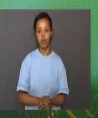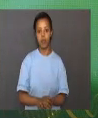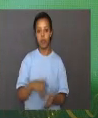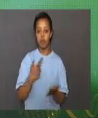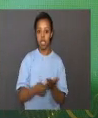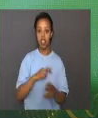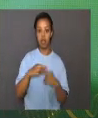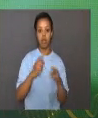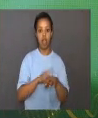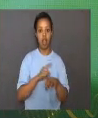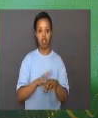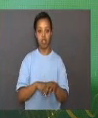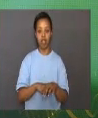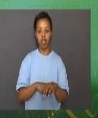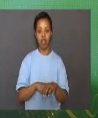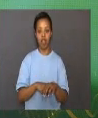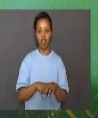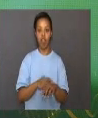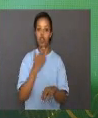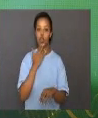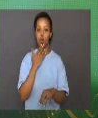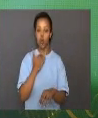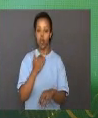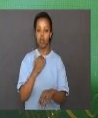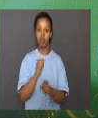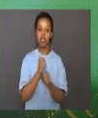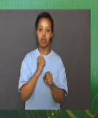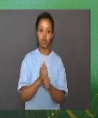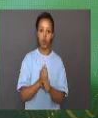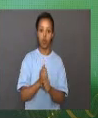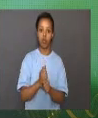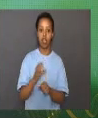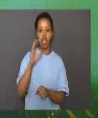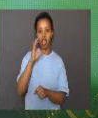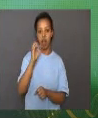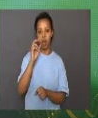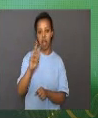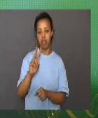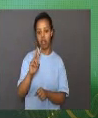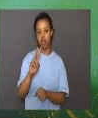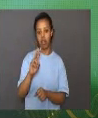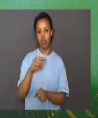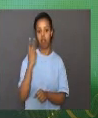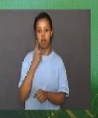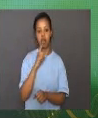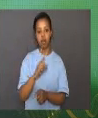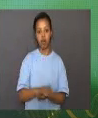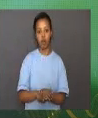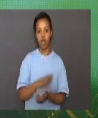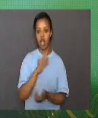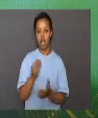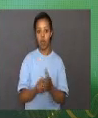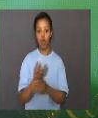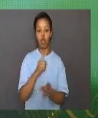During these reactions, sugars are made using carbon dioxide and the